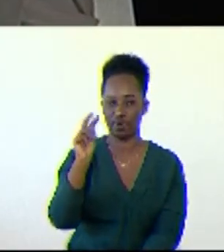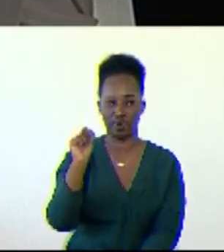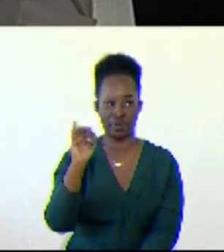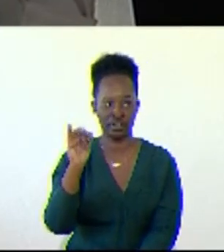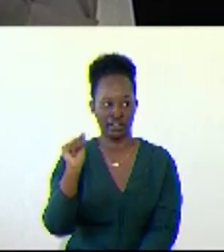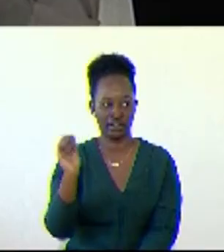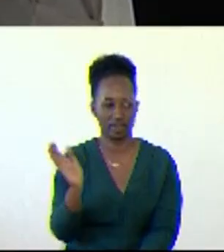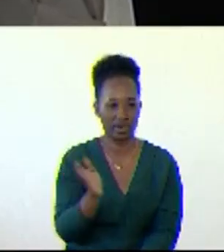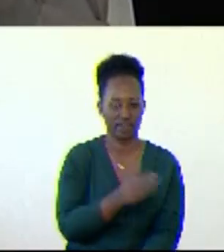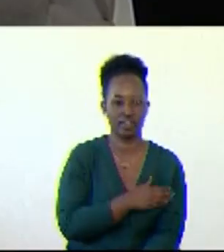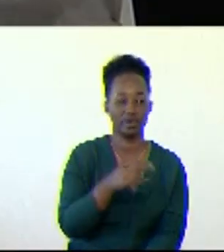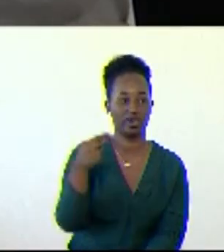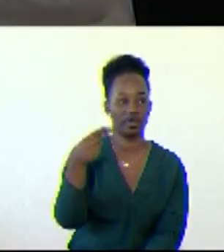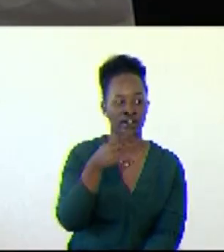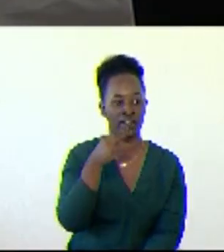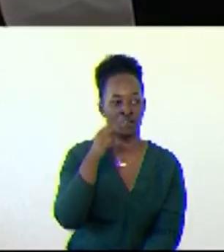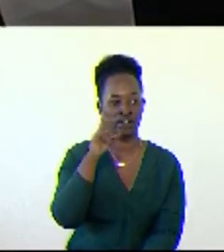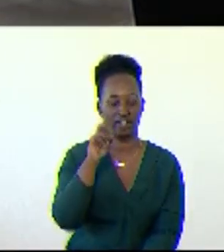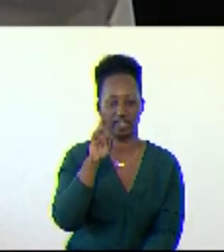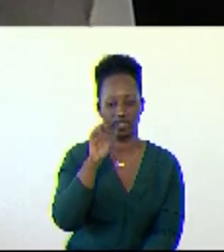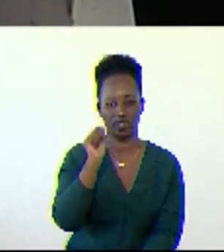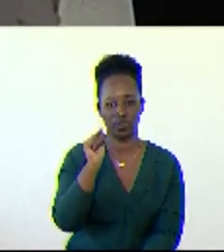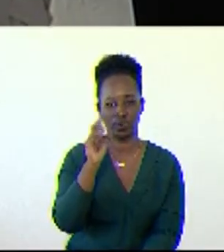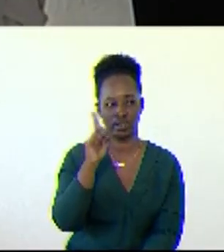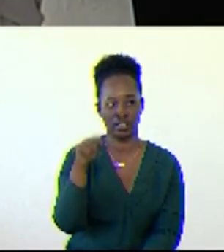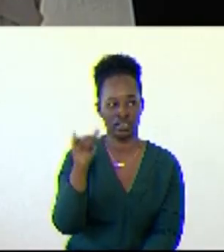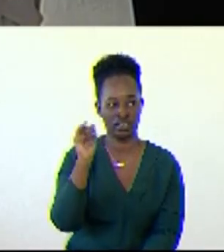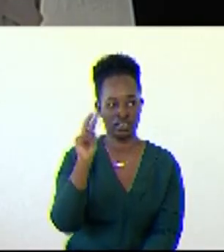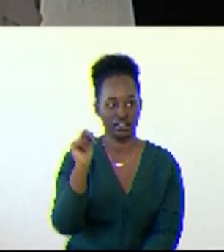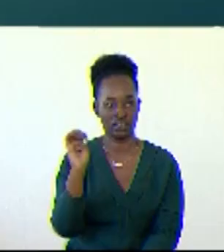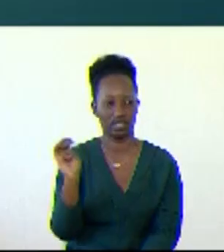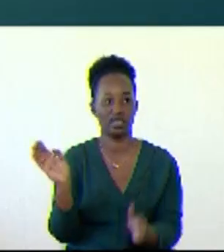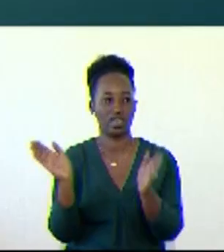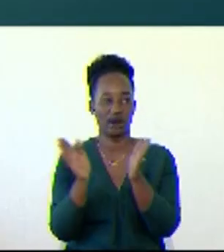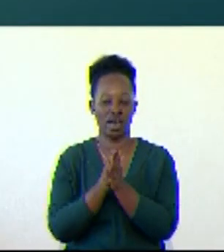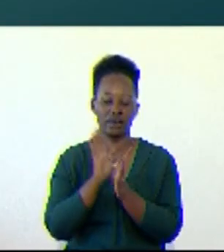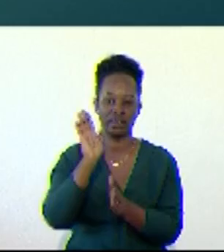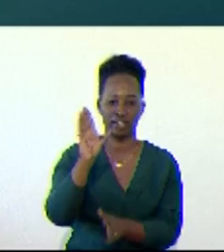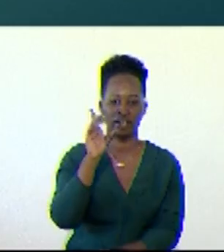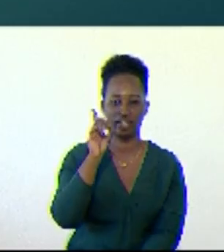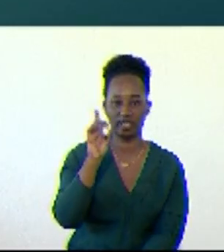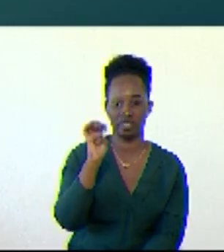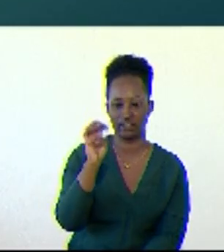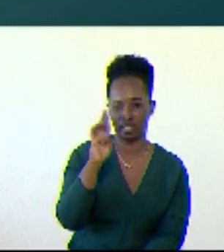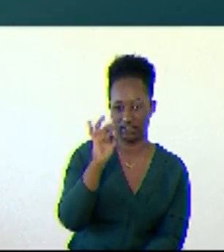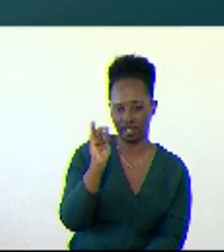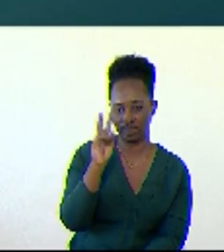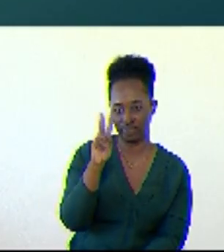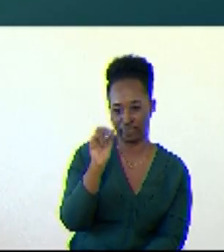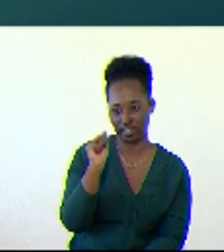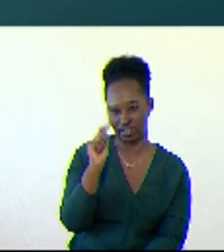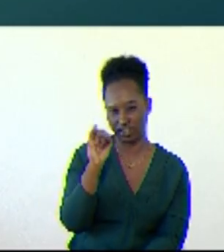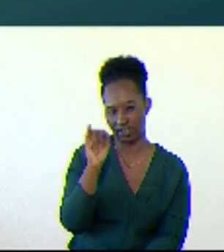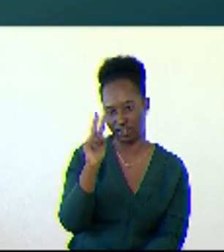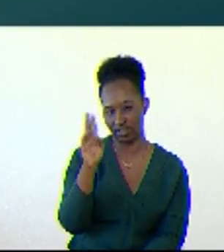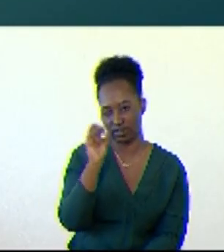molecular formula is this one, and their derivatives. And the most commonly used derivatives of ammonia,